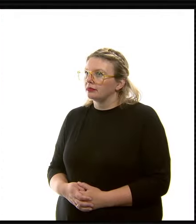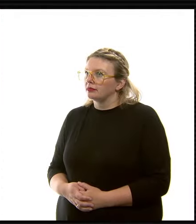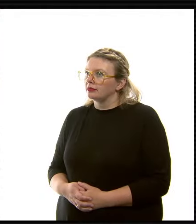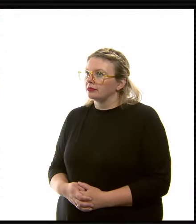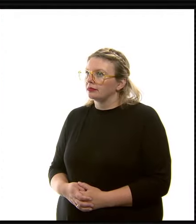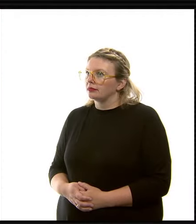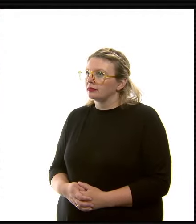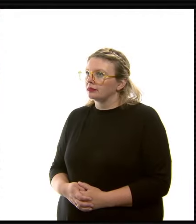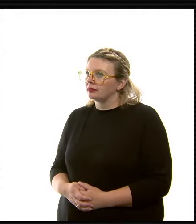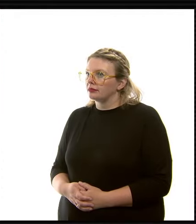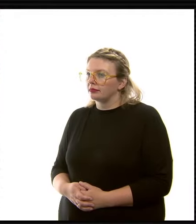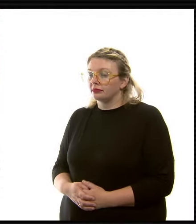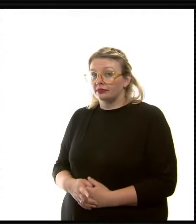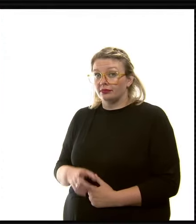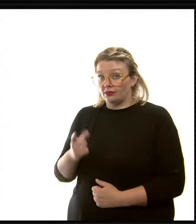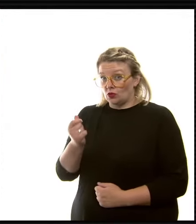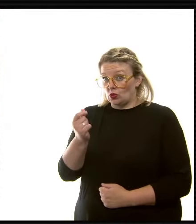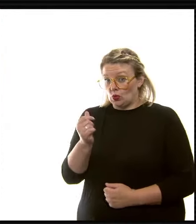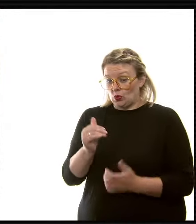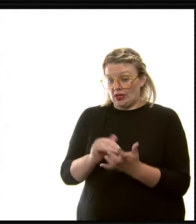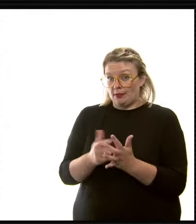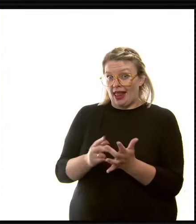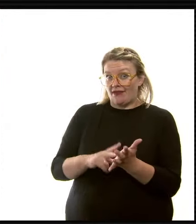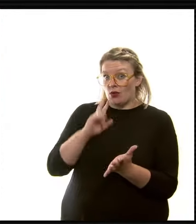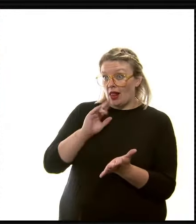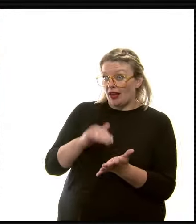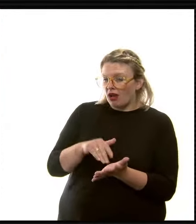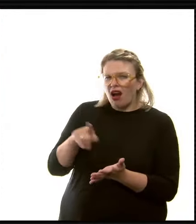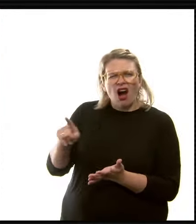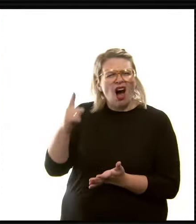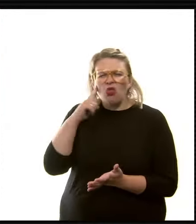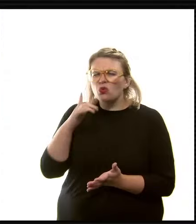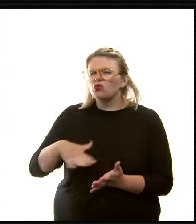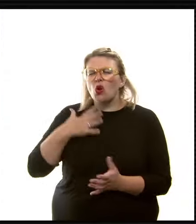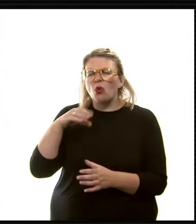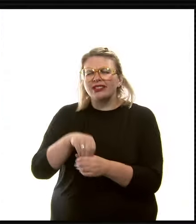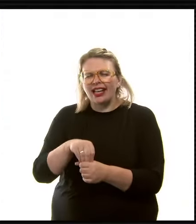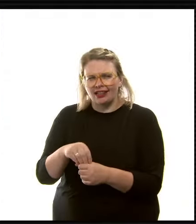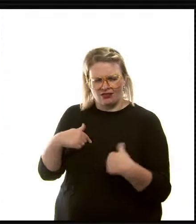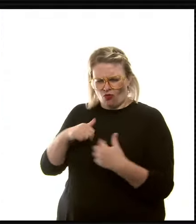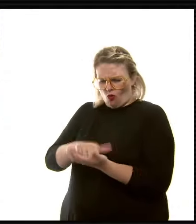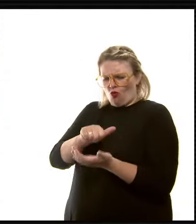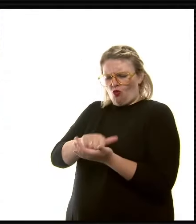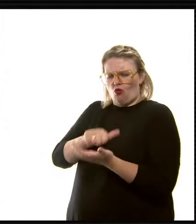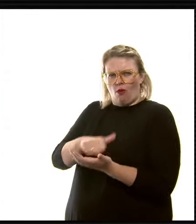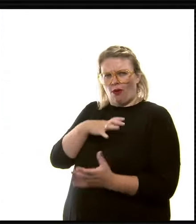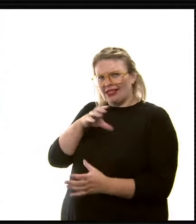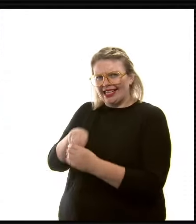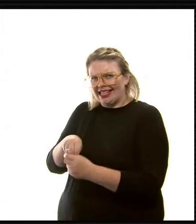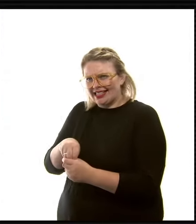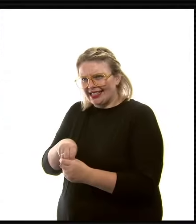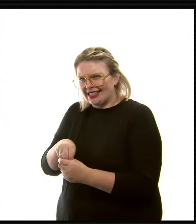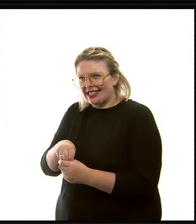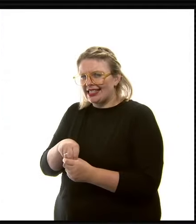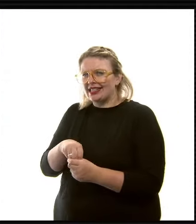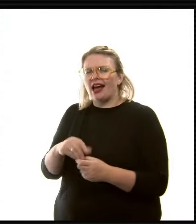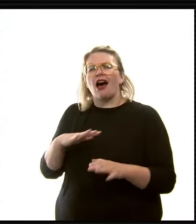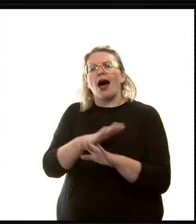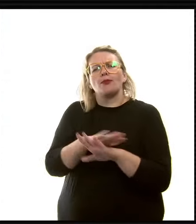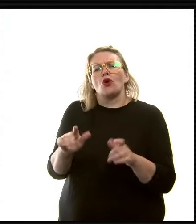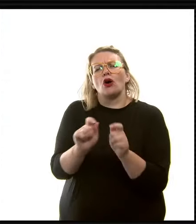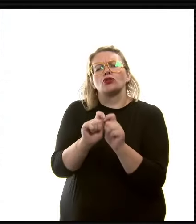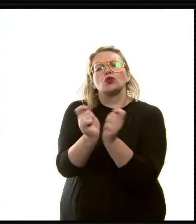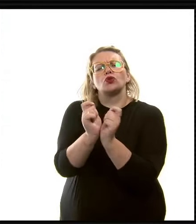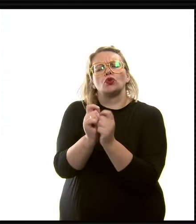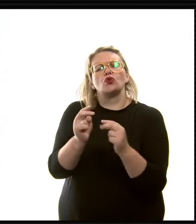Gonna get here in a second, right, Melvin? Oh, is he running over? You said he didn't want to play. You said he went into it. I just realised I'm not really a newsreader and I want to play with these tiny